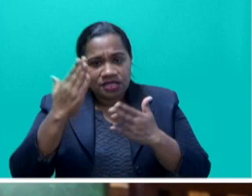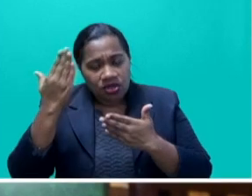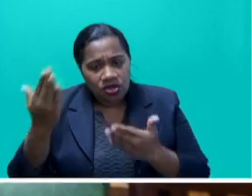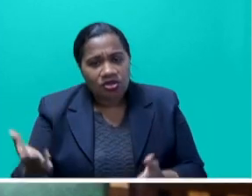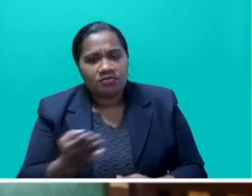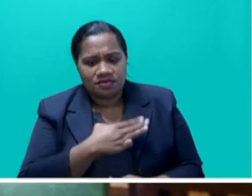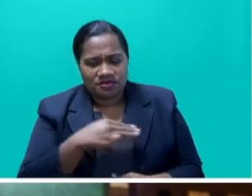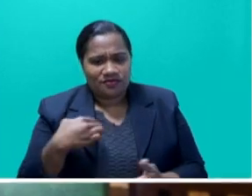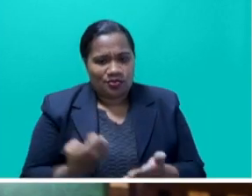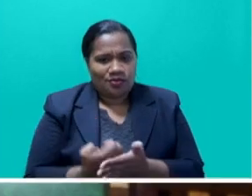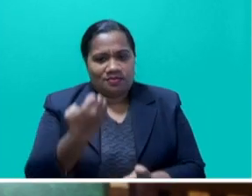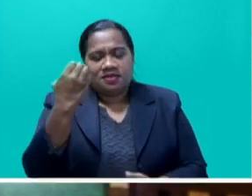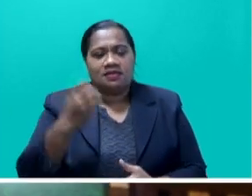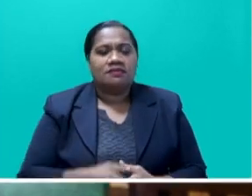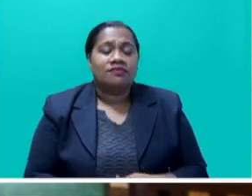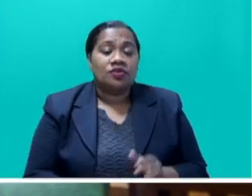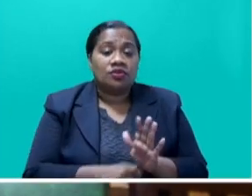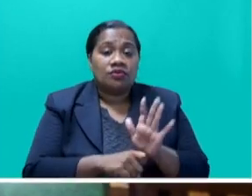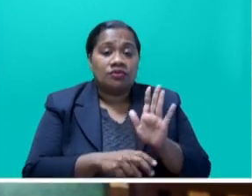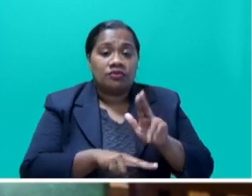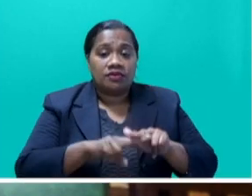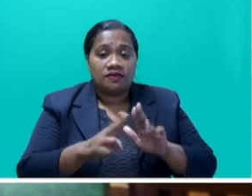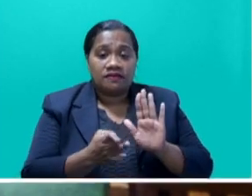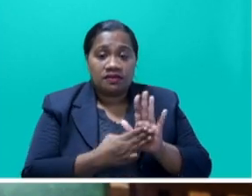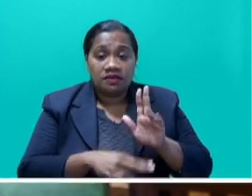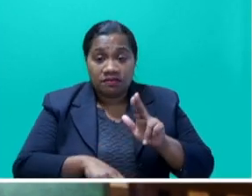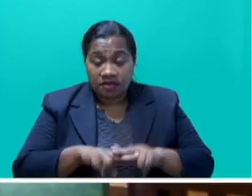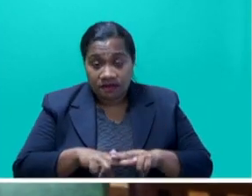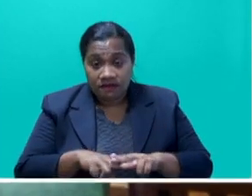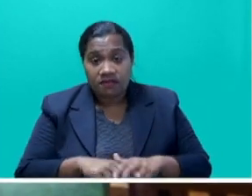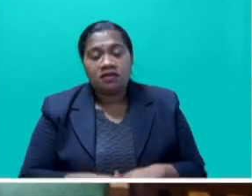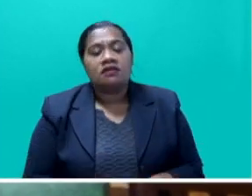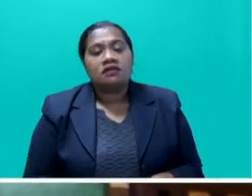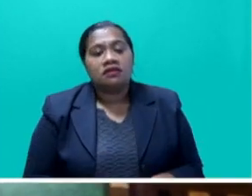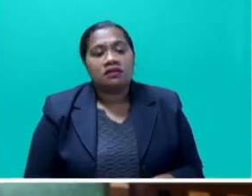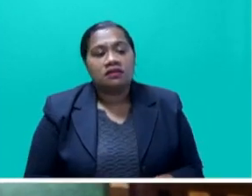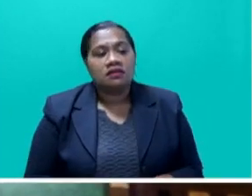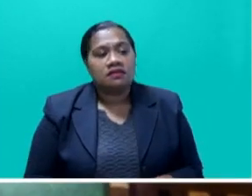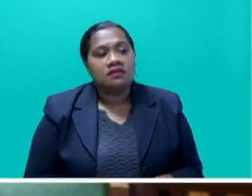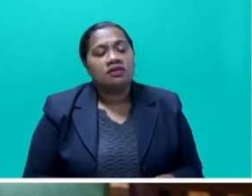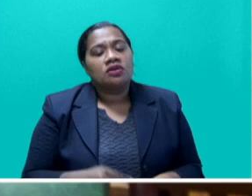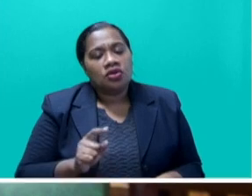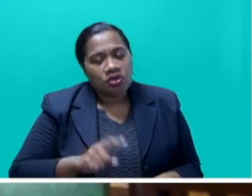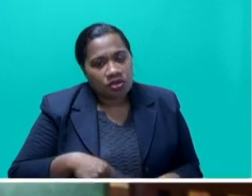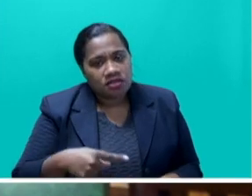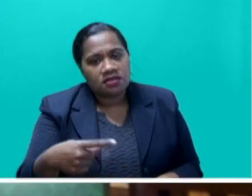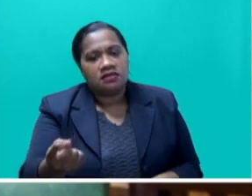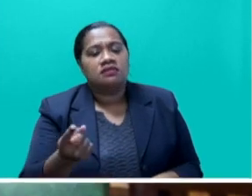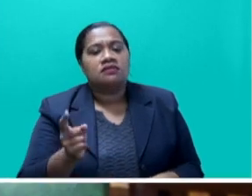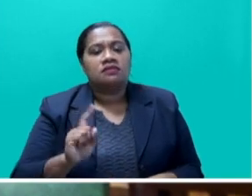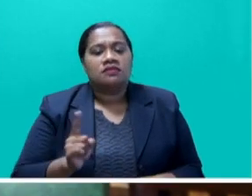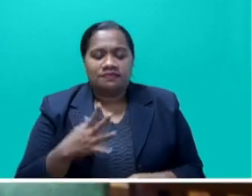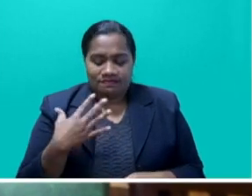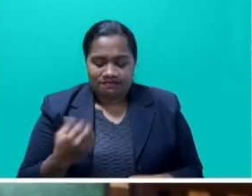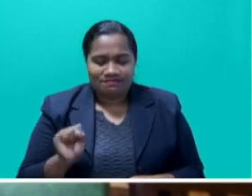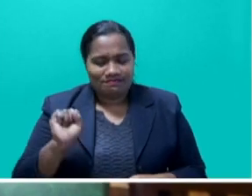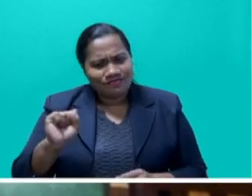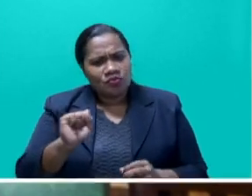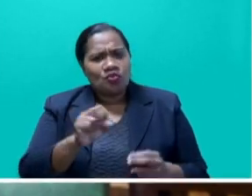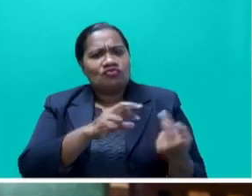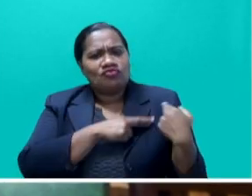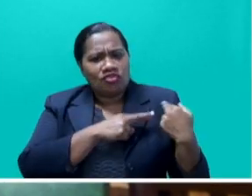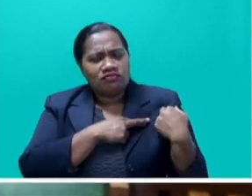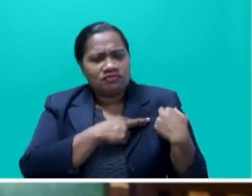the RFMF, Mr. Speaker, sir, the RFMF continues to effectively execute its role and responsibilities